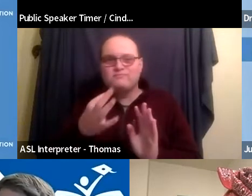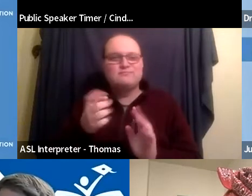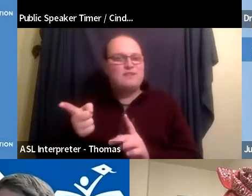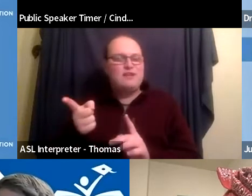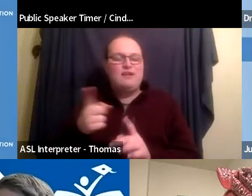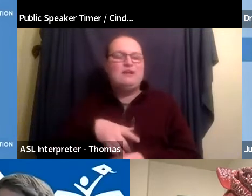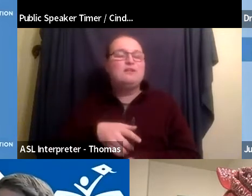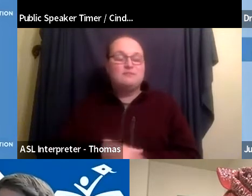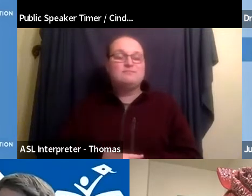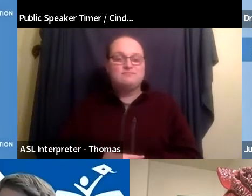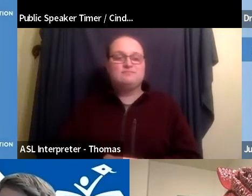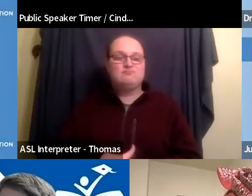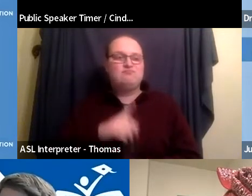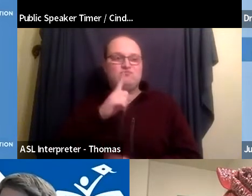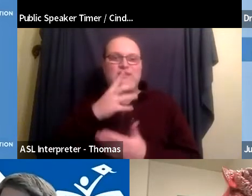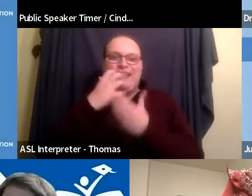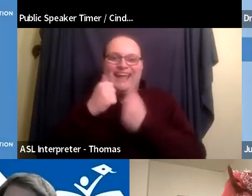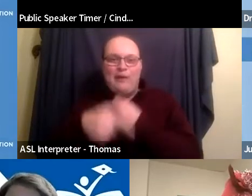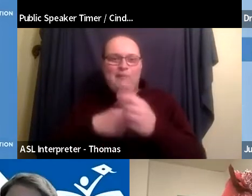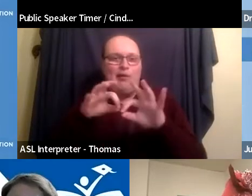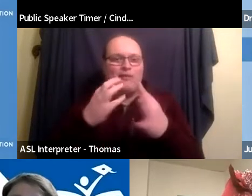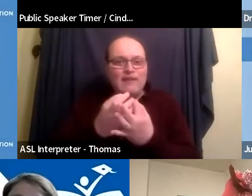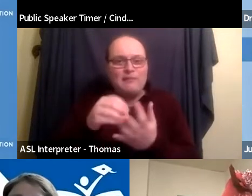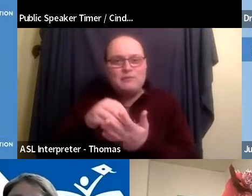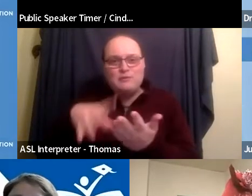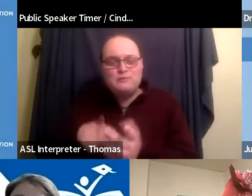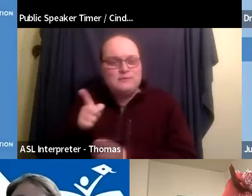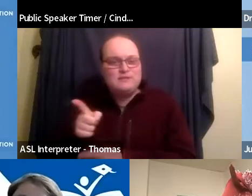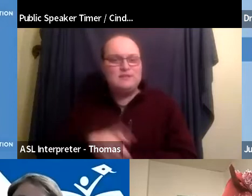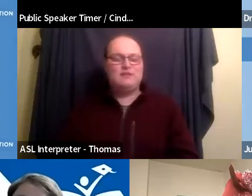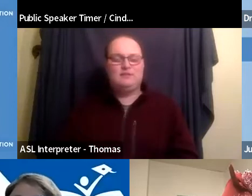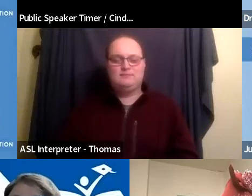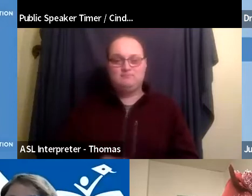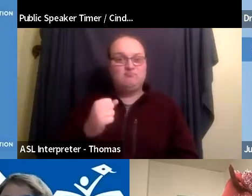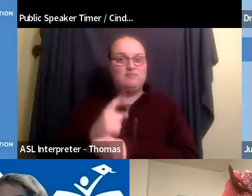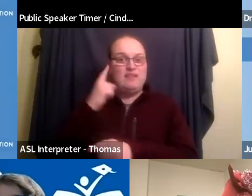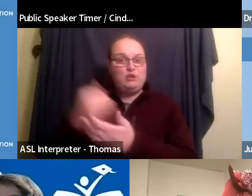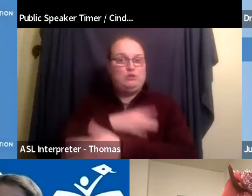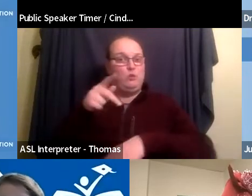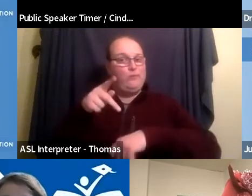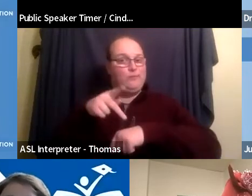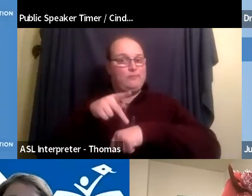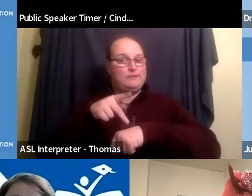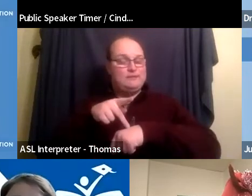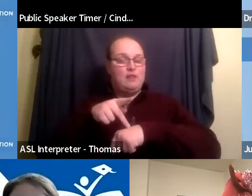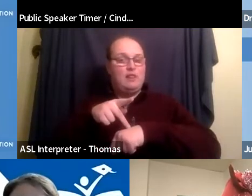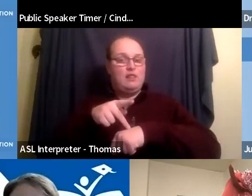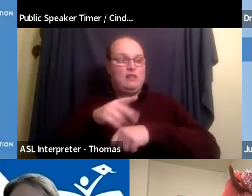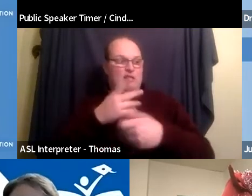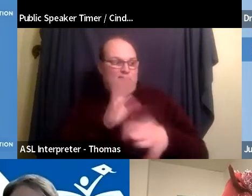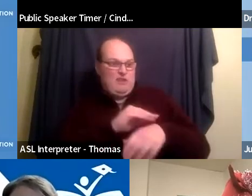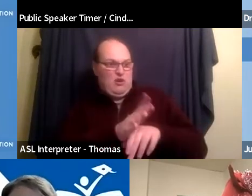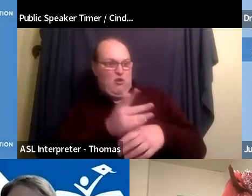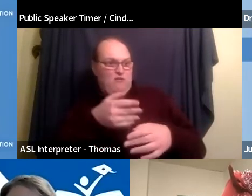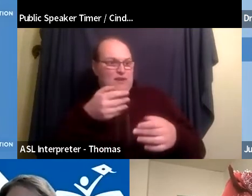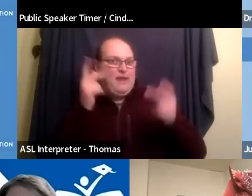us became family working with Pointer Ridge. Last year, when they got the new principal that came to school after the pandemic and the